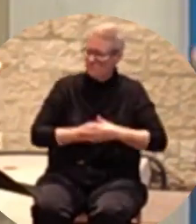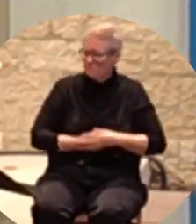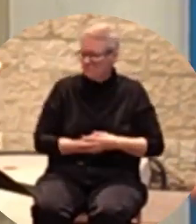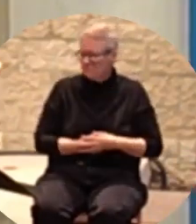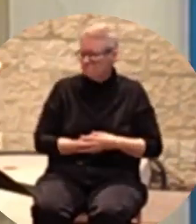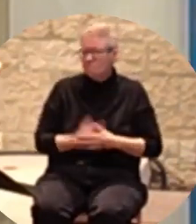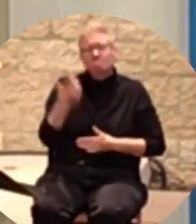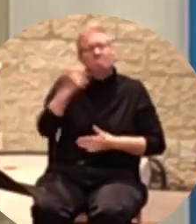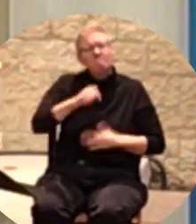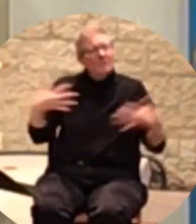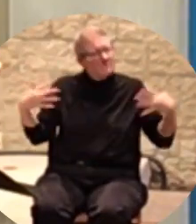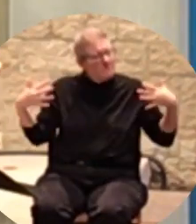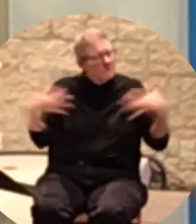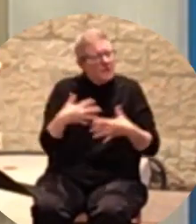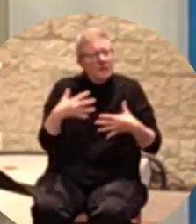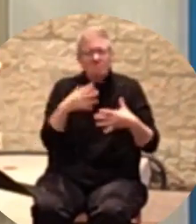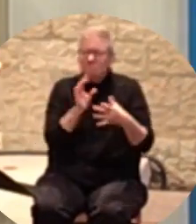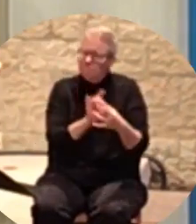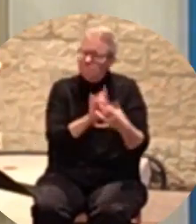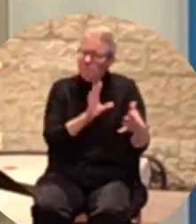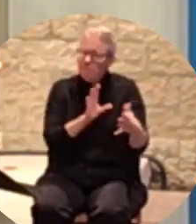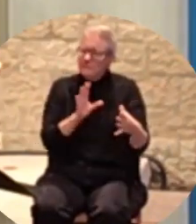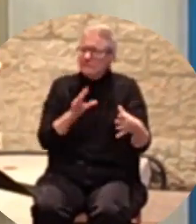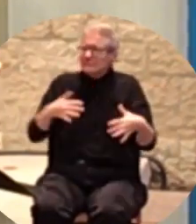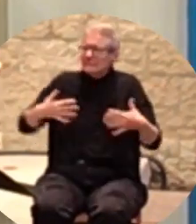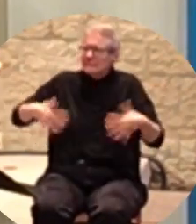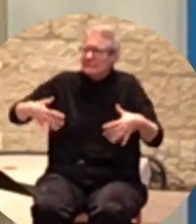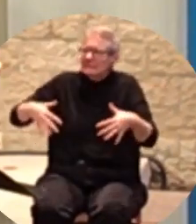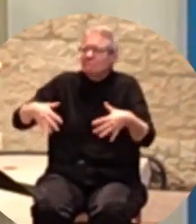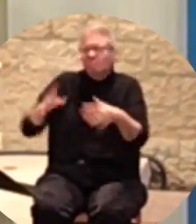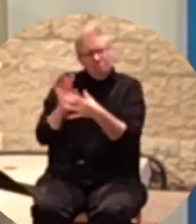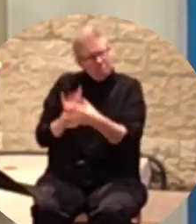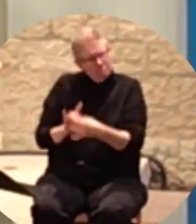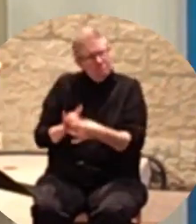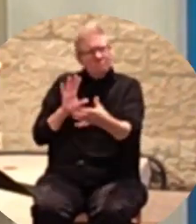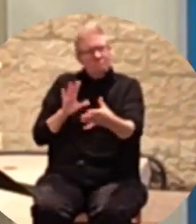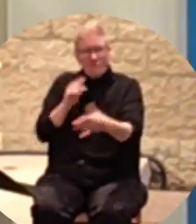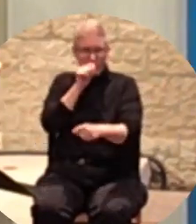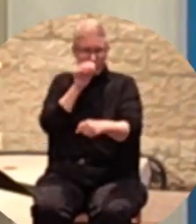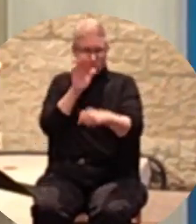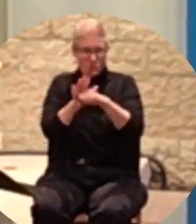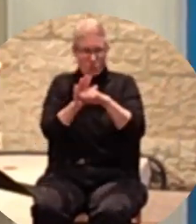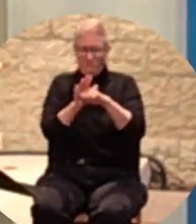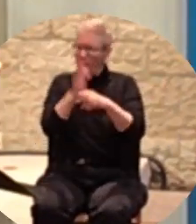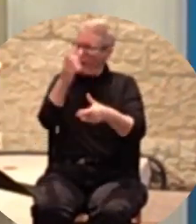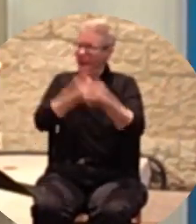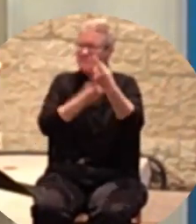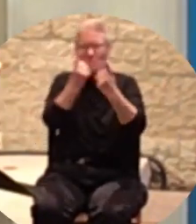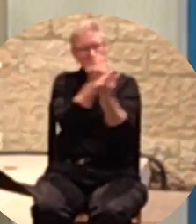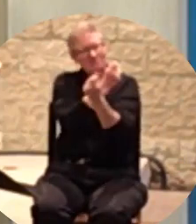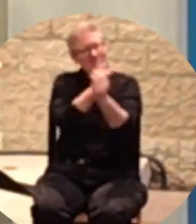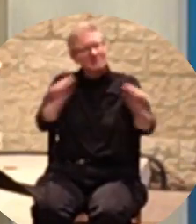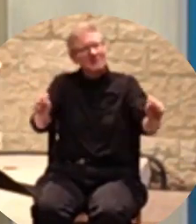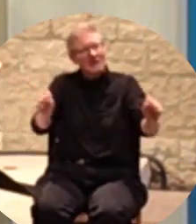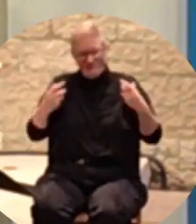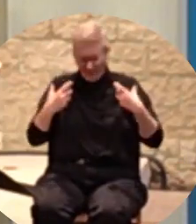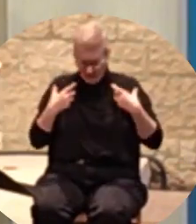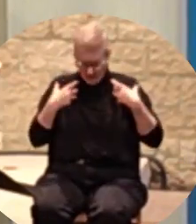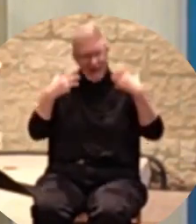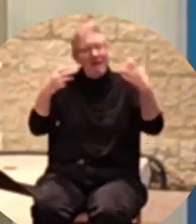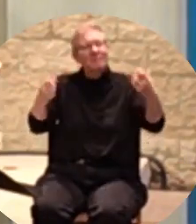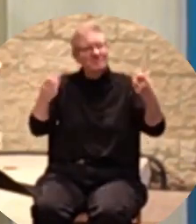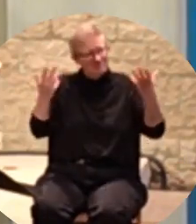any fears, we let go of any anxieties, and we affirm that all are safe and healthy and